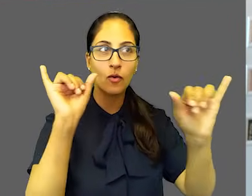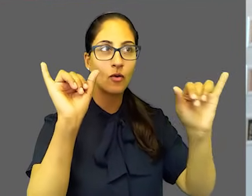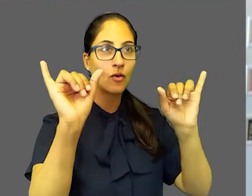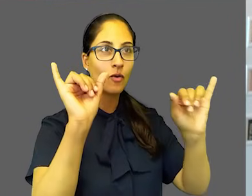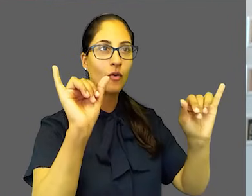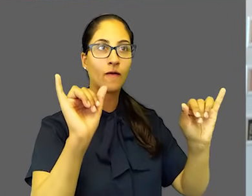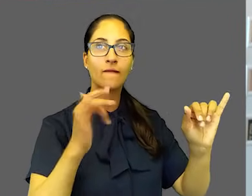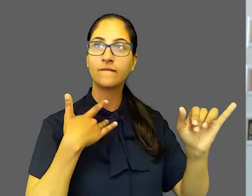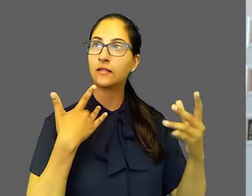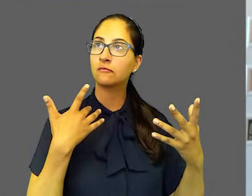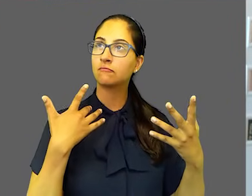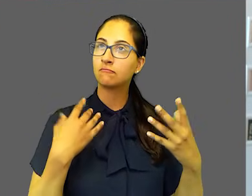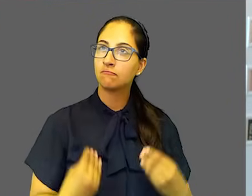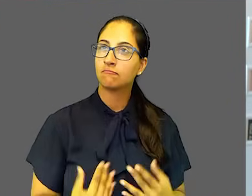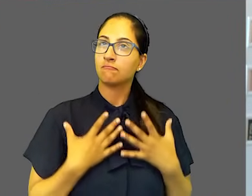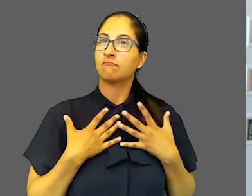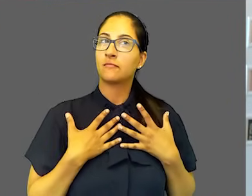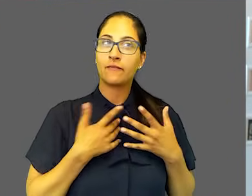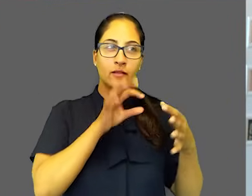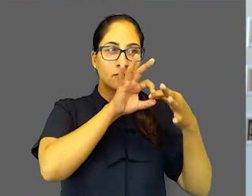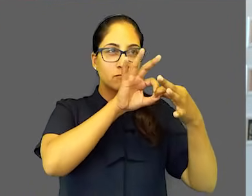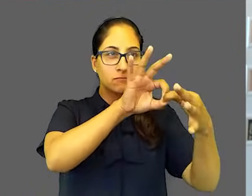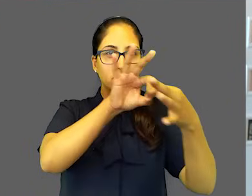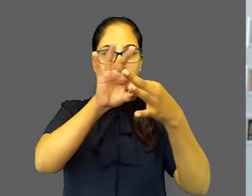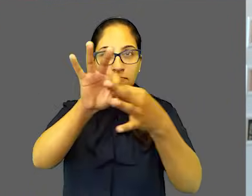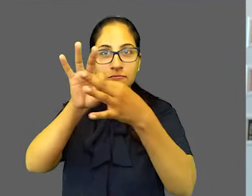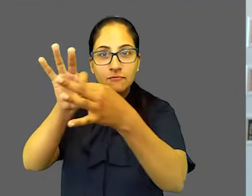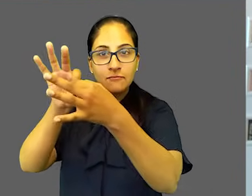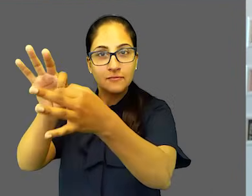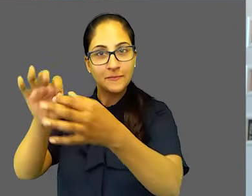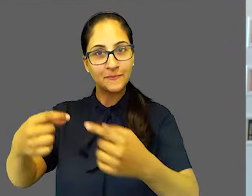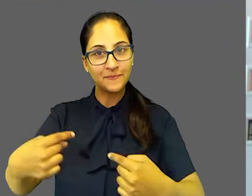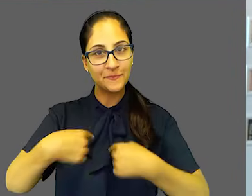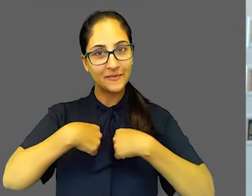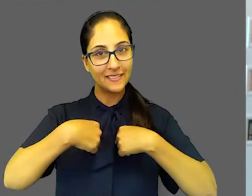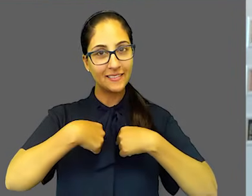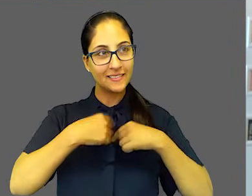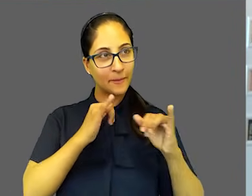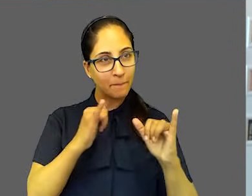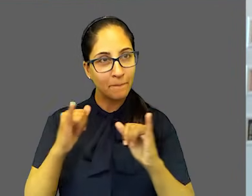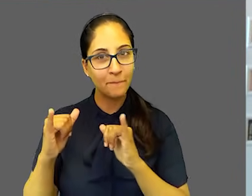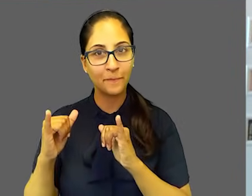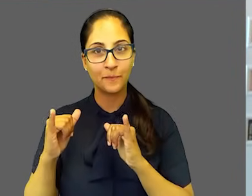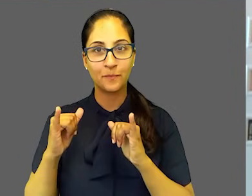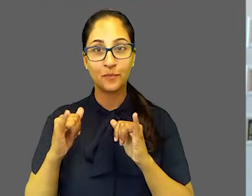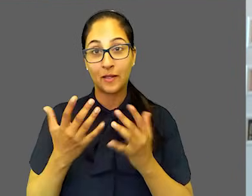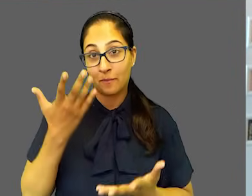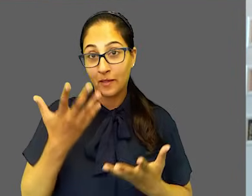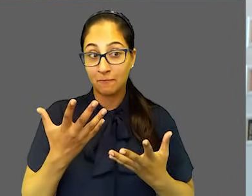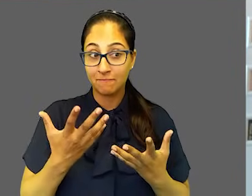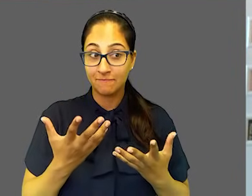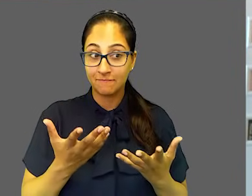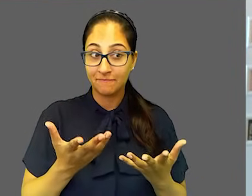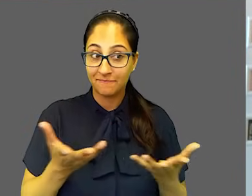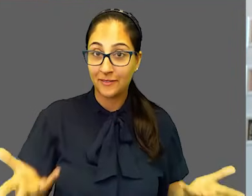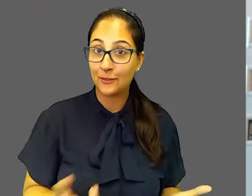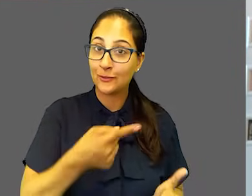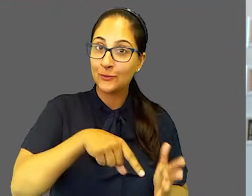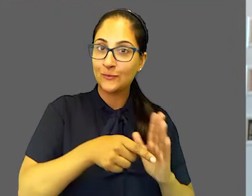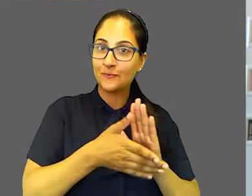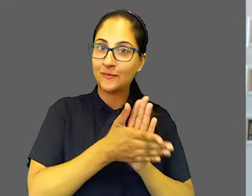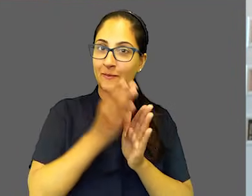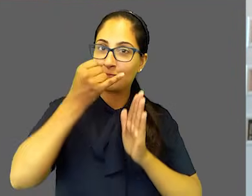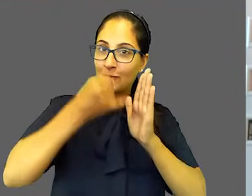space so that they can also feel a sense of who they are as well, and hopefully inspire an artistic spirit